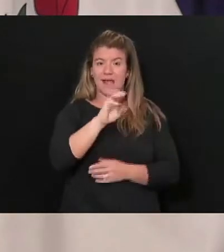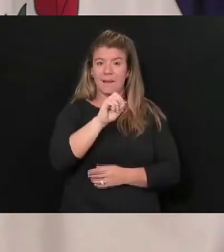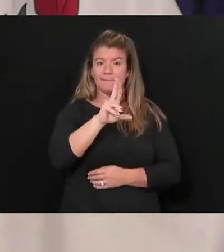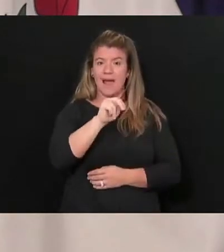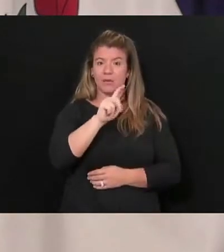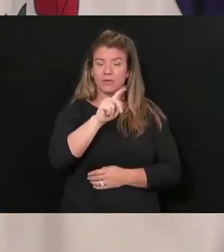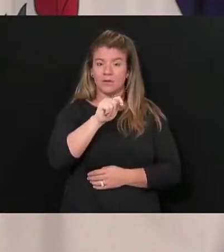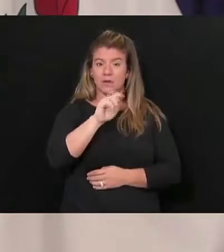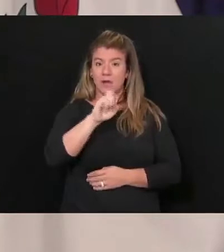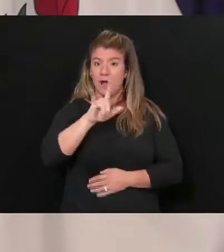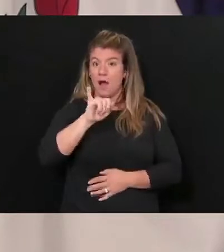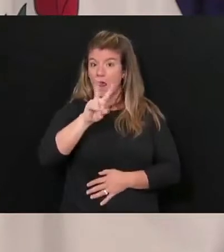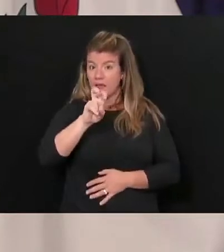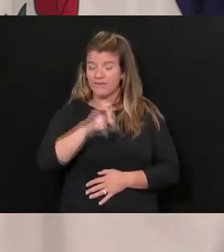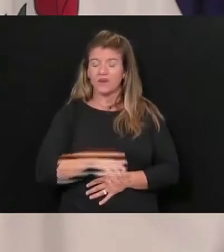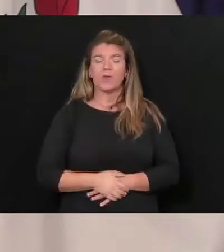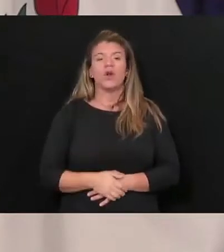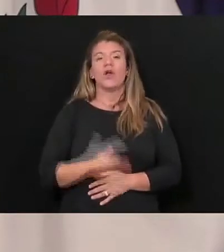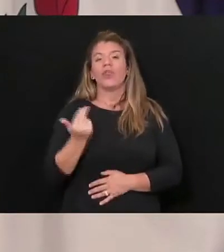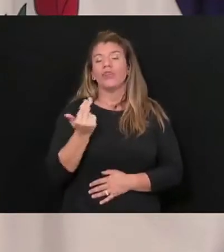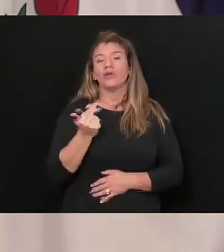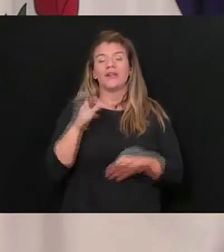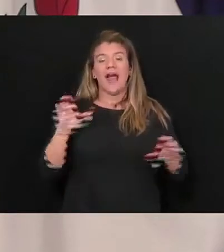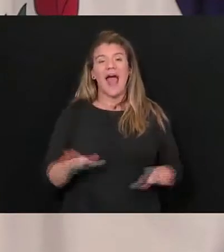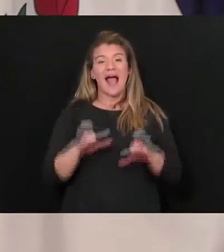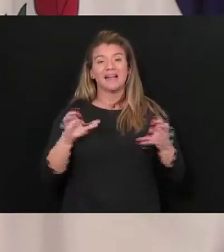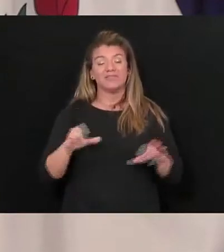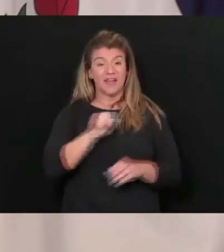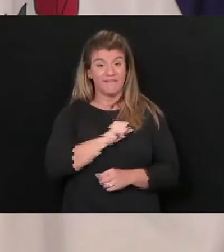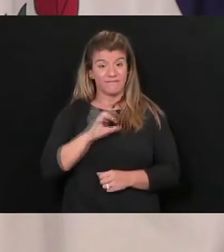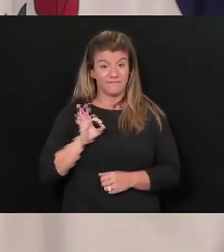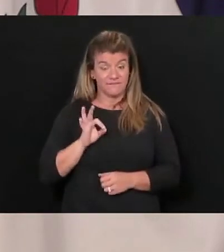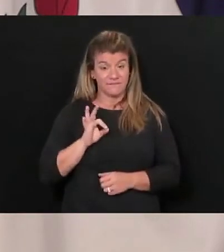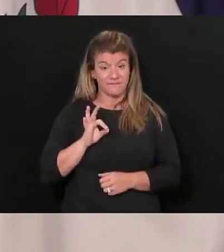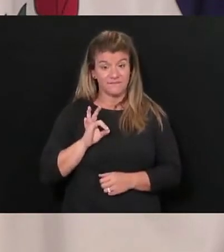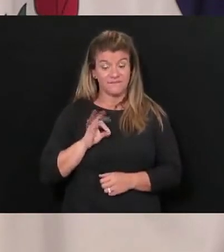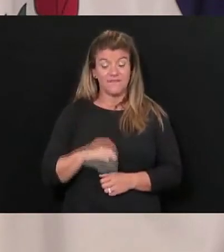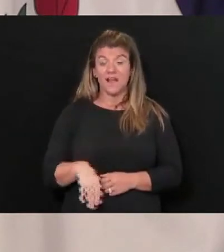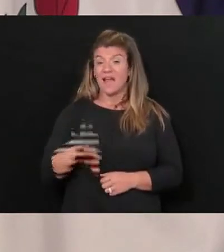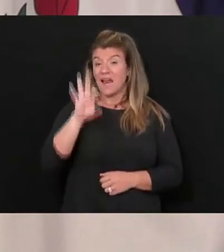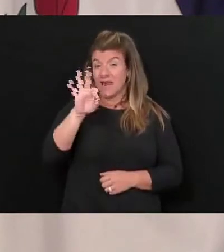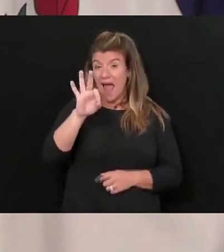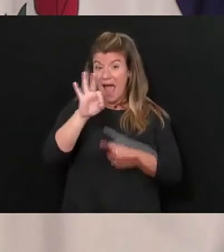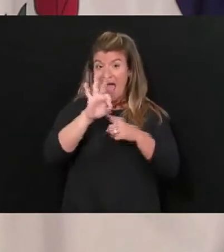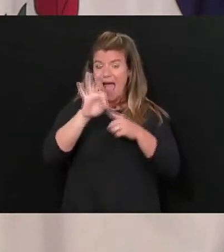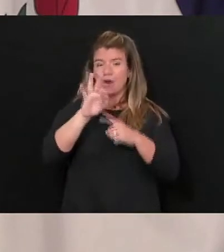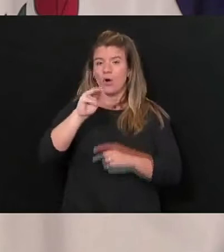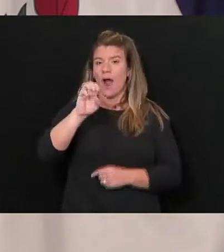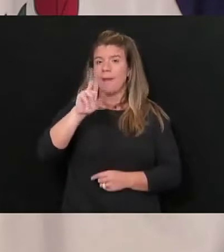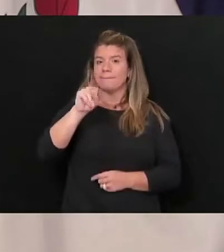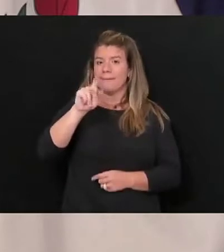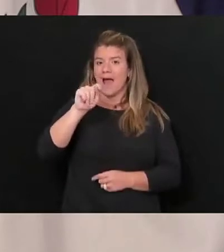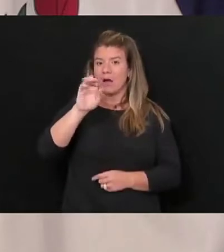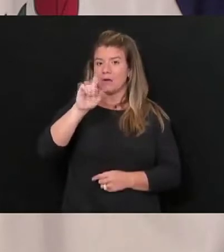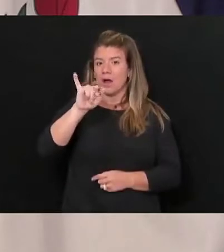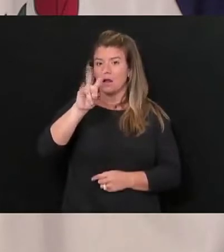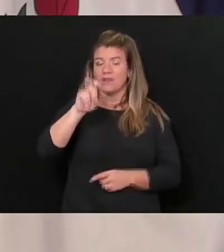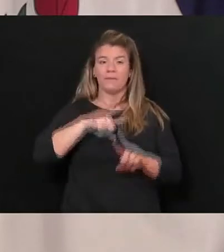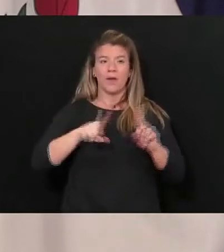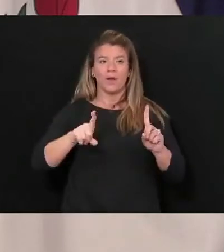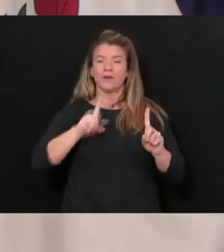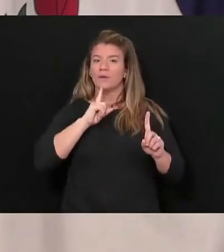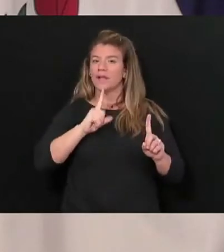have 13 active staff cases, 9 of which are at Mount Olive, but we've made giant progress